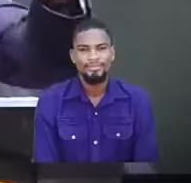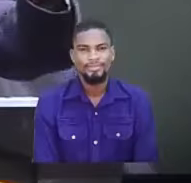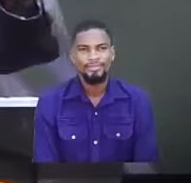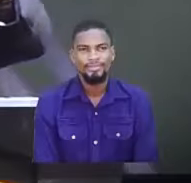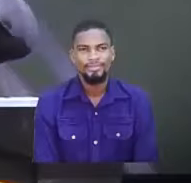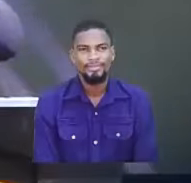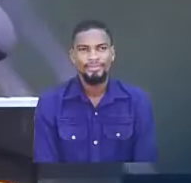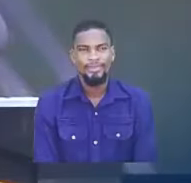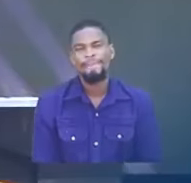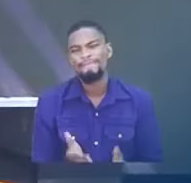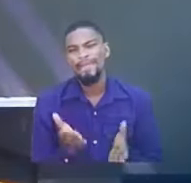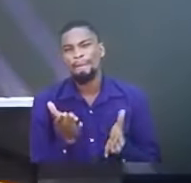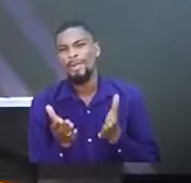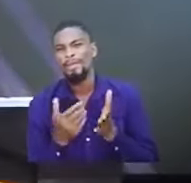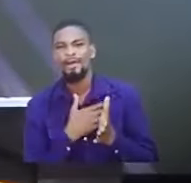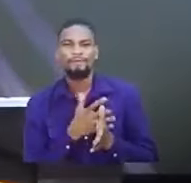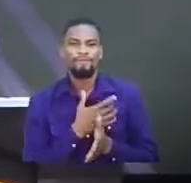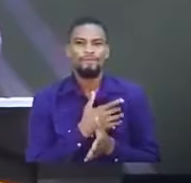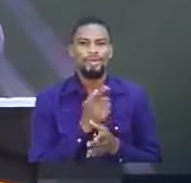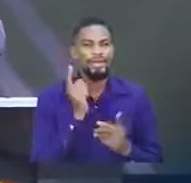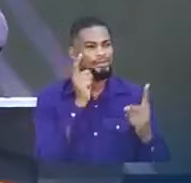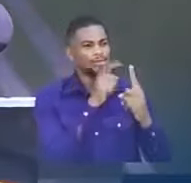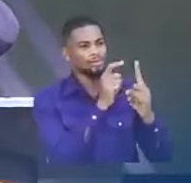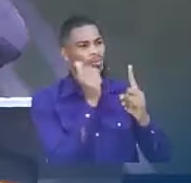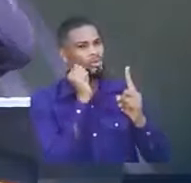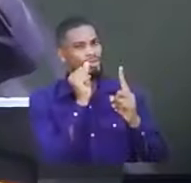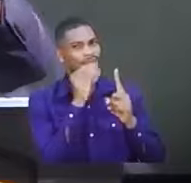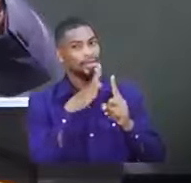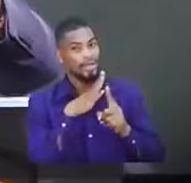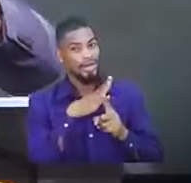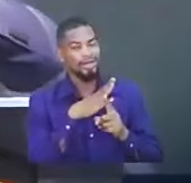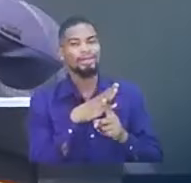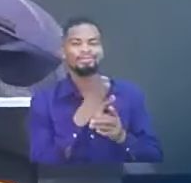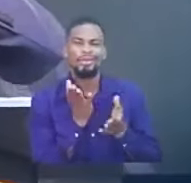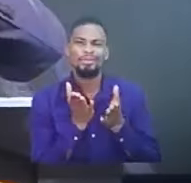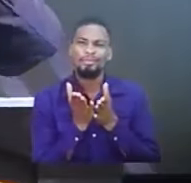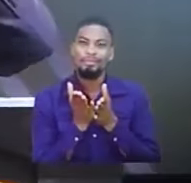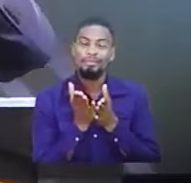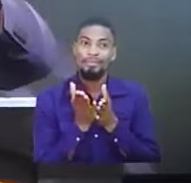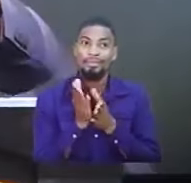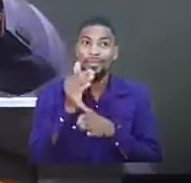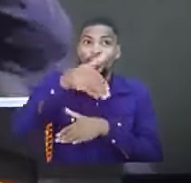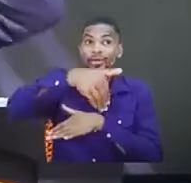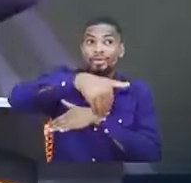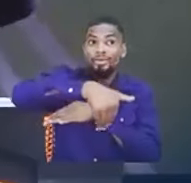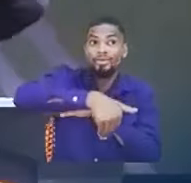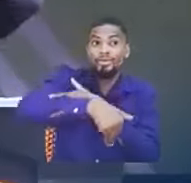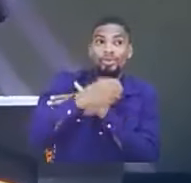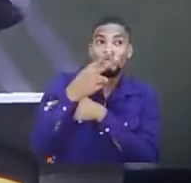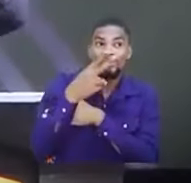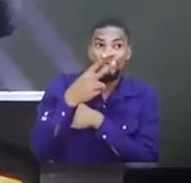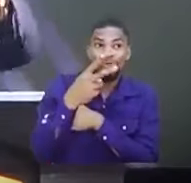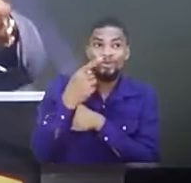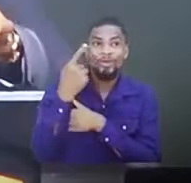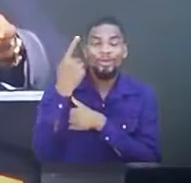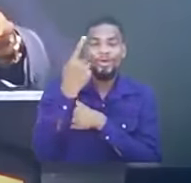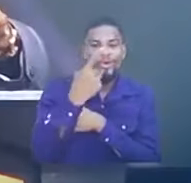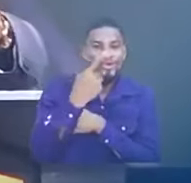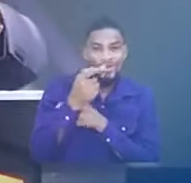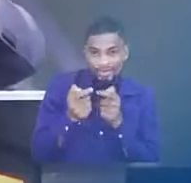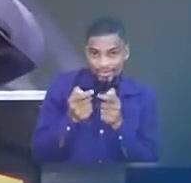you have some affection towards this lady, and in 12 midnight, every second you want to be